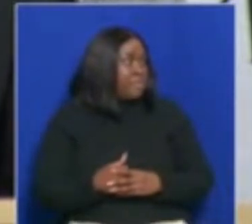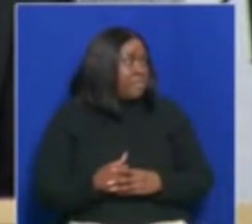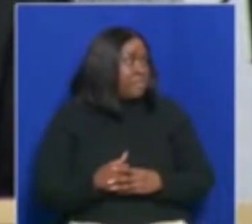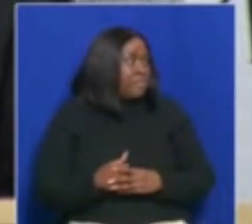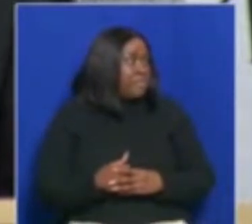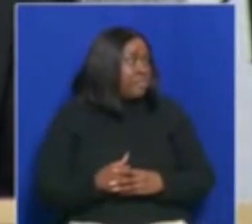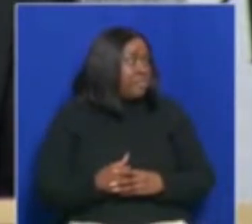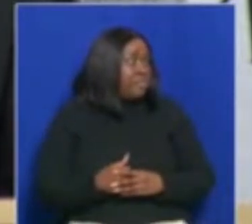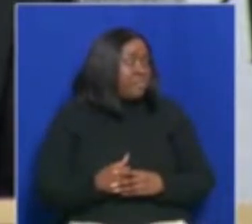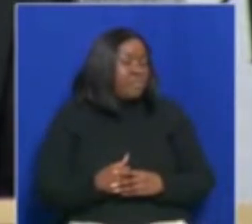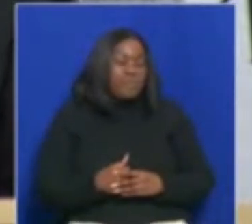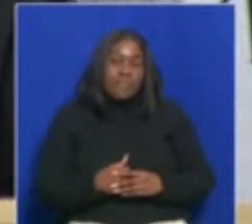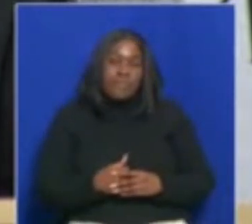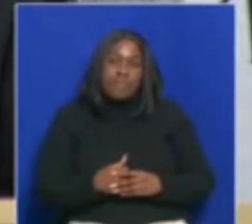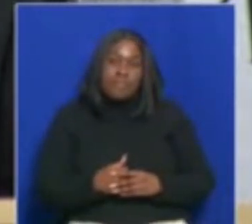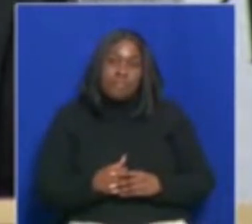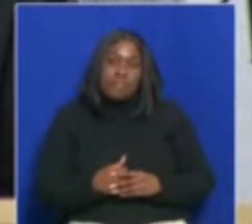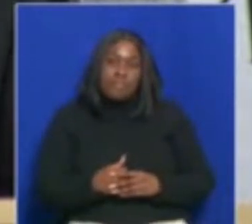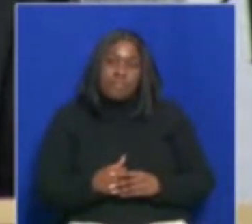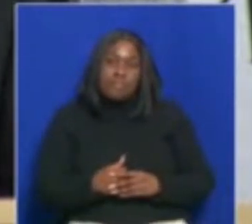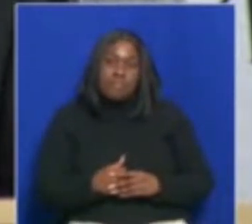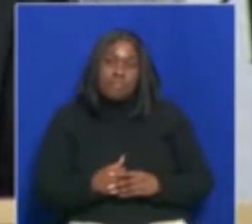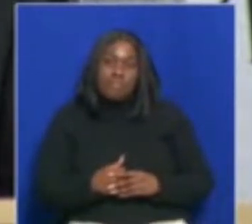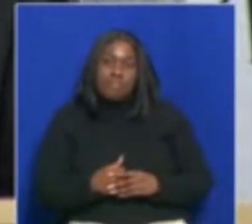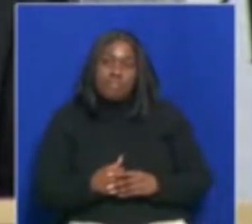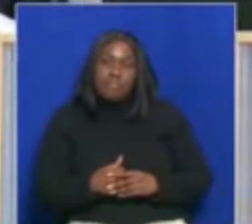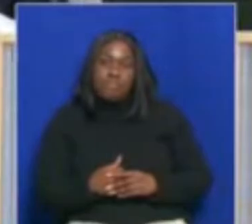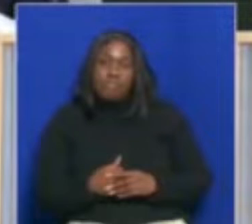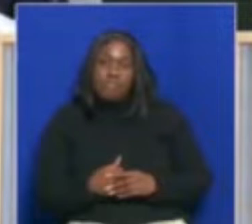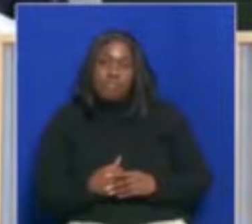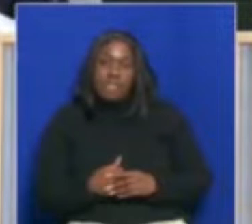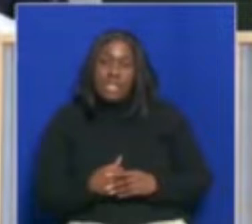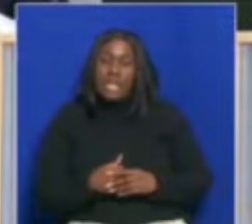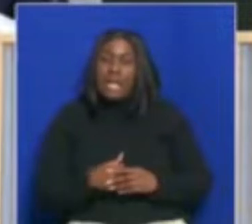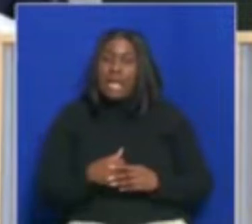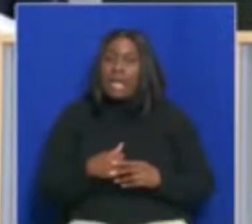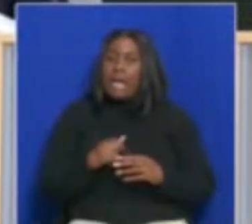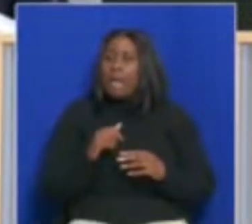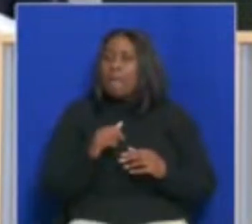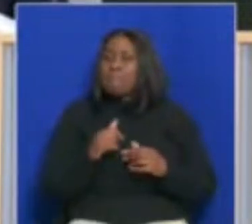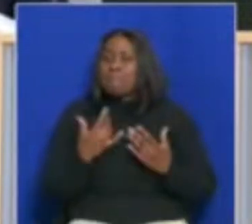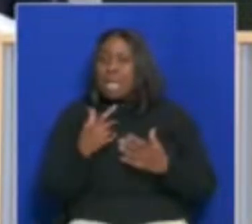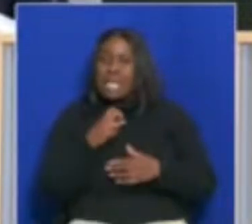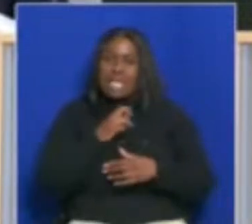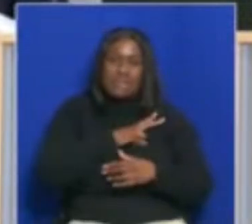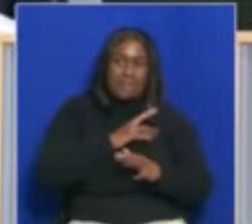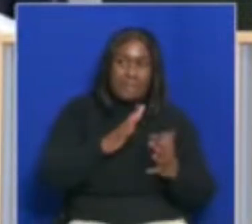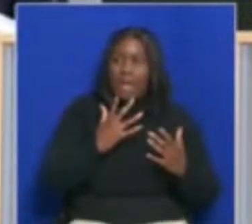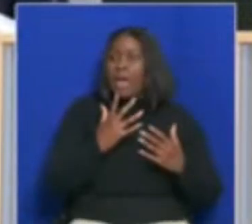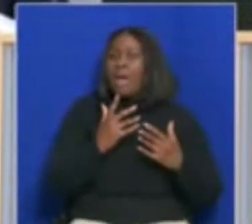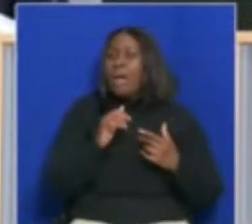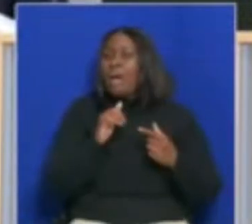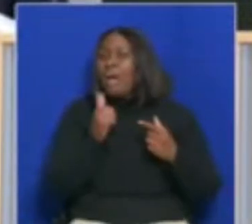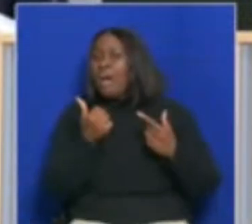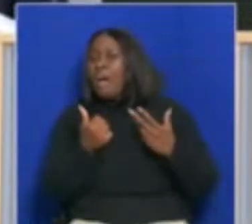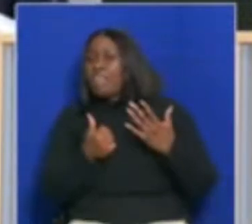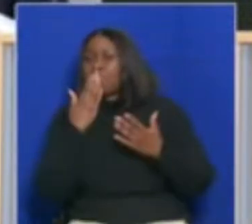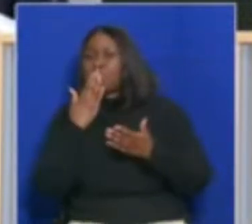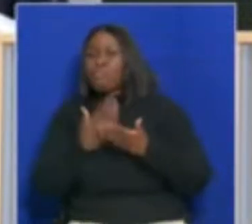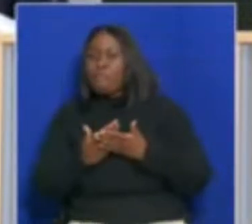Was there other evidence other than the injuries, evidence that the police were shot at, such